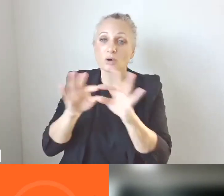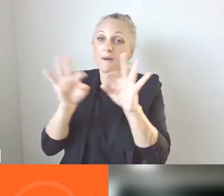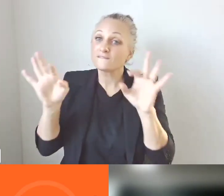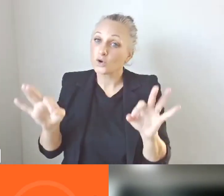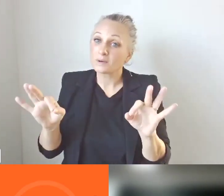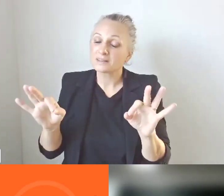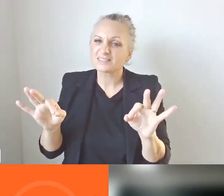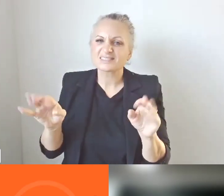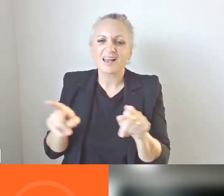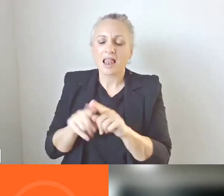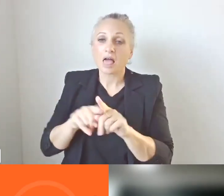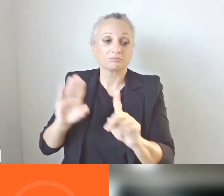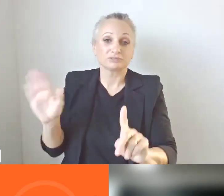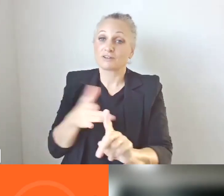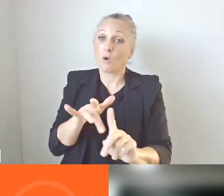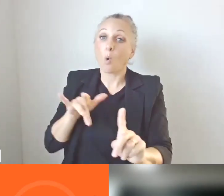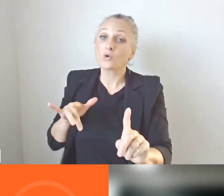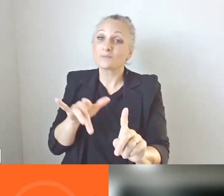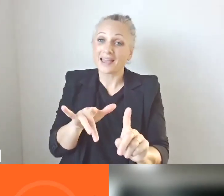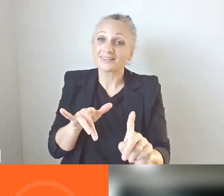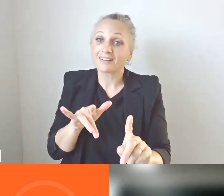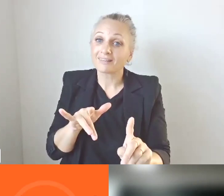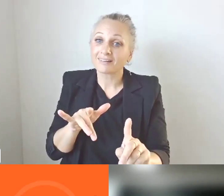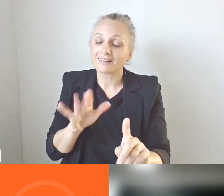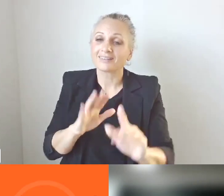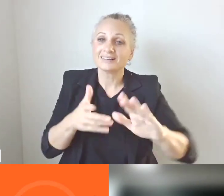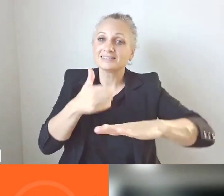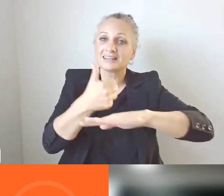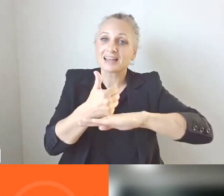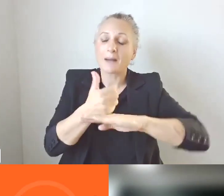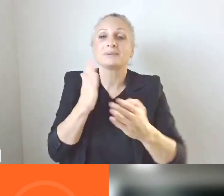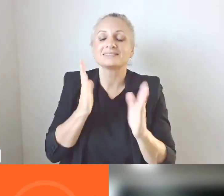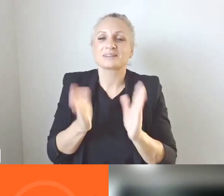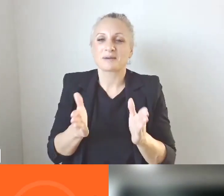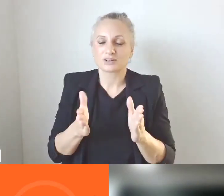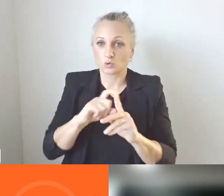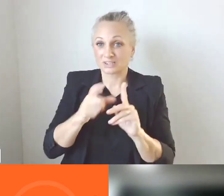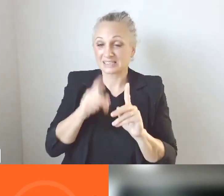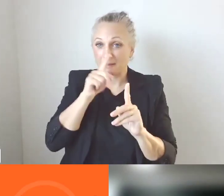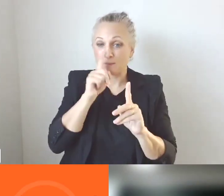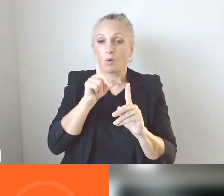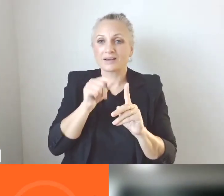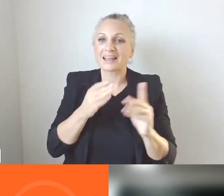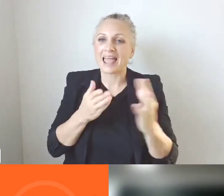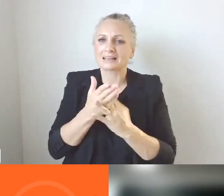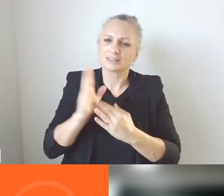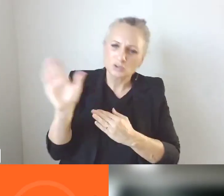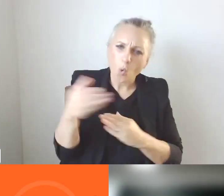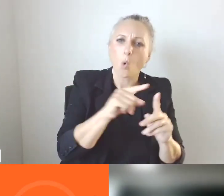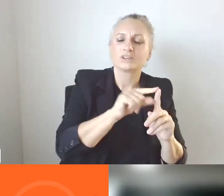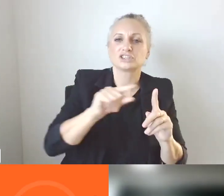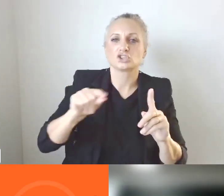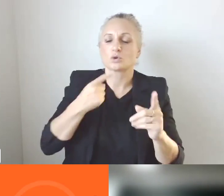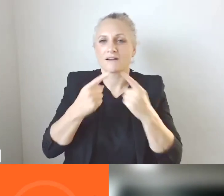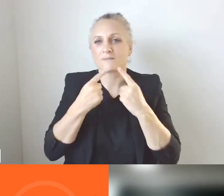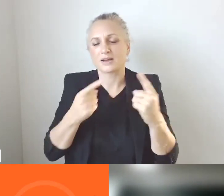option, and make sure that disabled people can access digital information and all information. So in